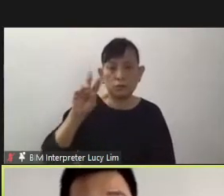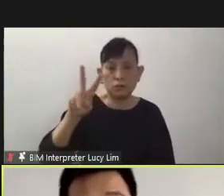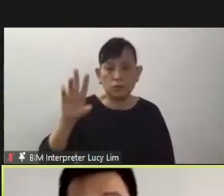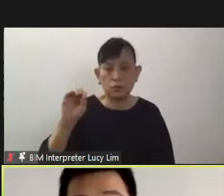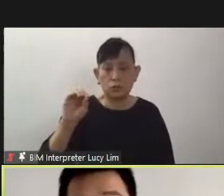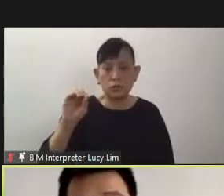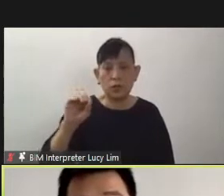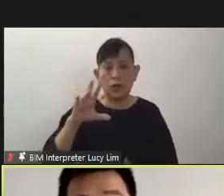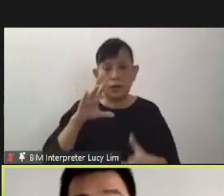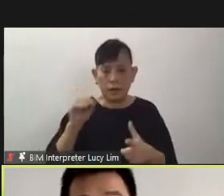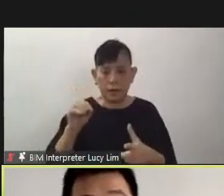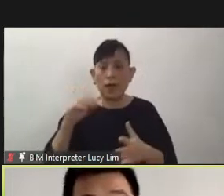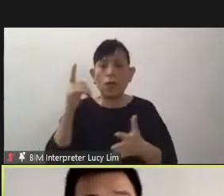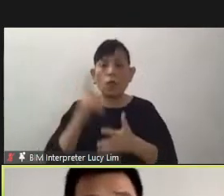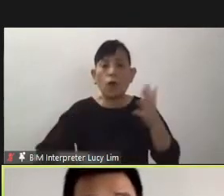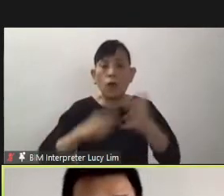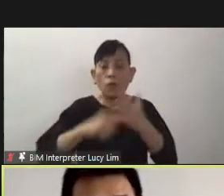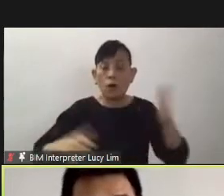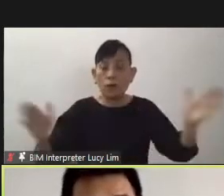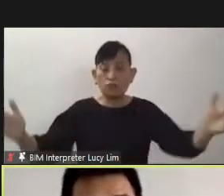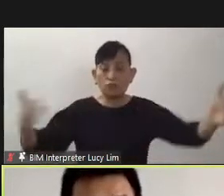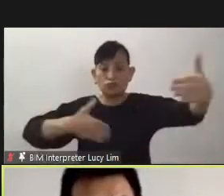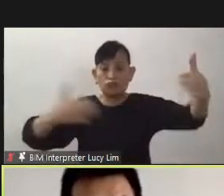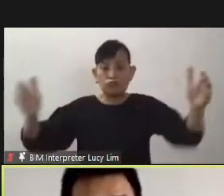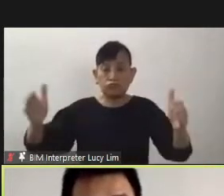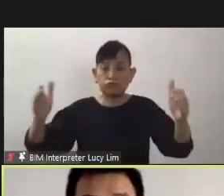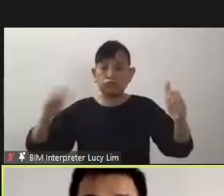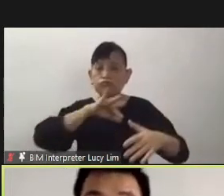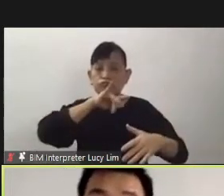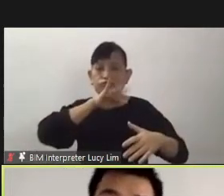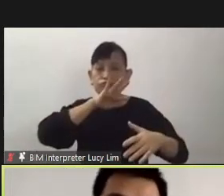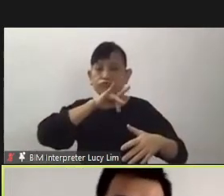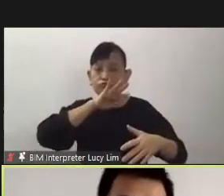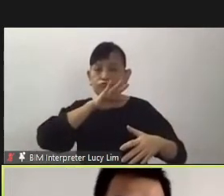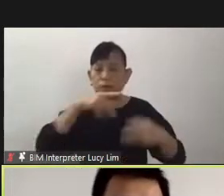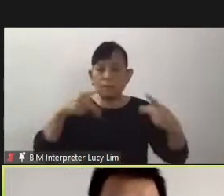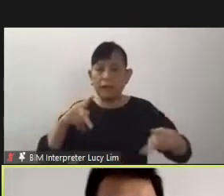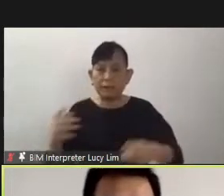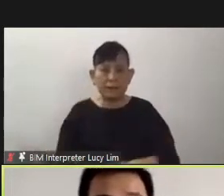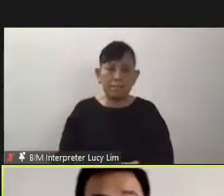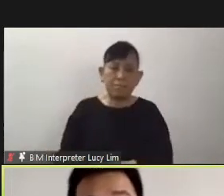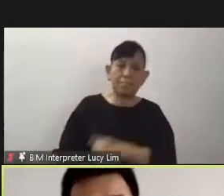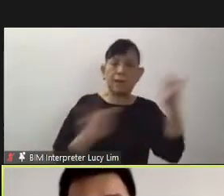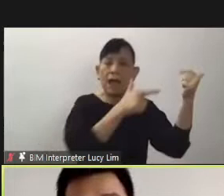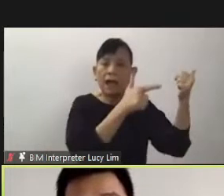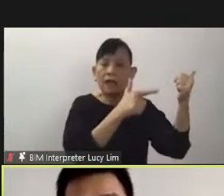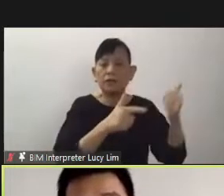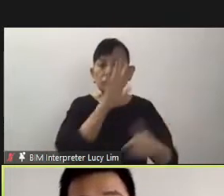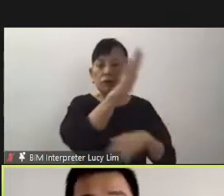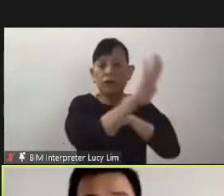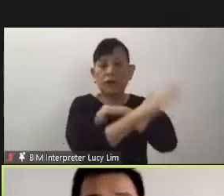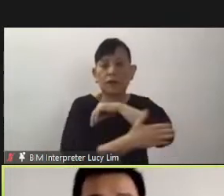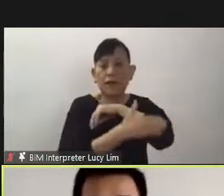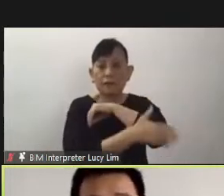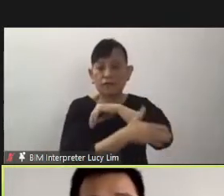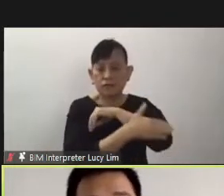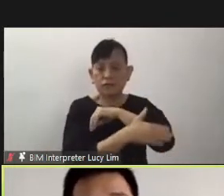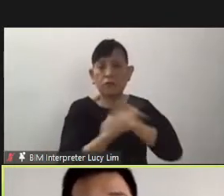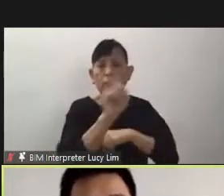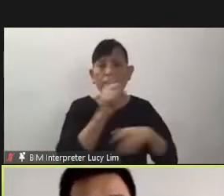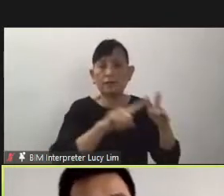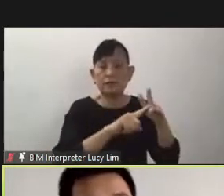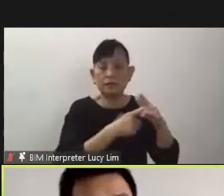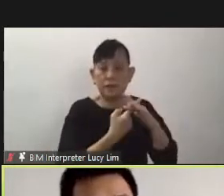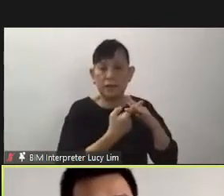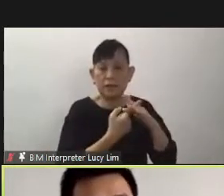ship back a container with all this contaminated plastic waste back to the country origins. And at the same time, cracked down more